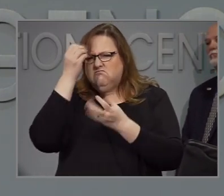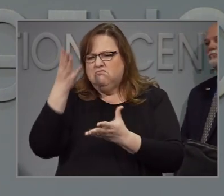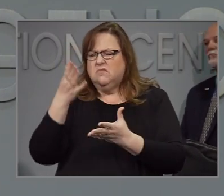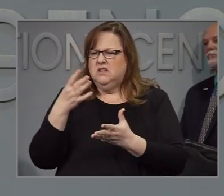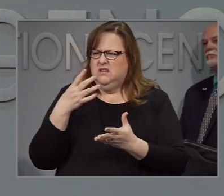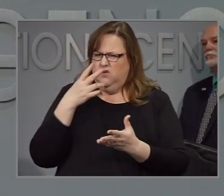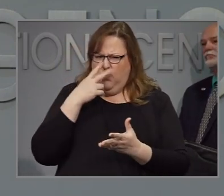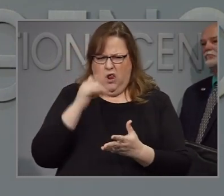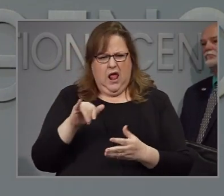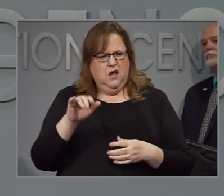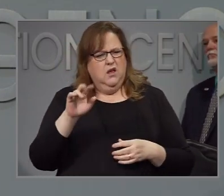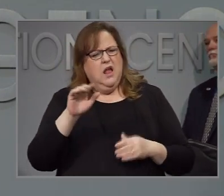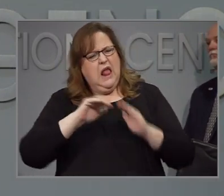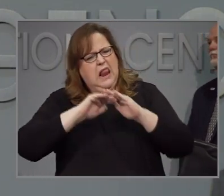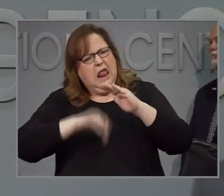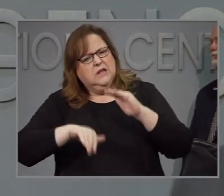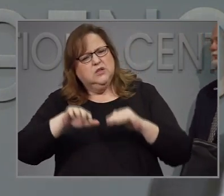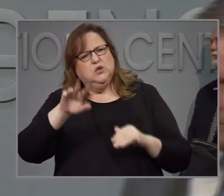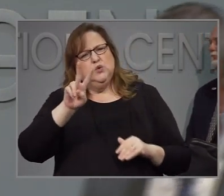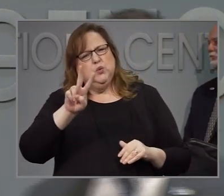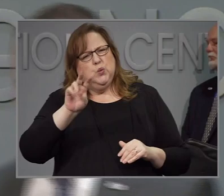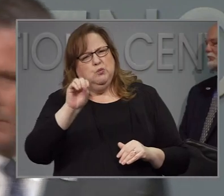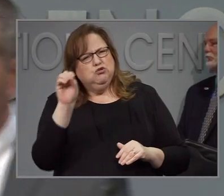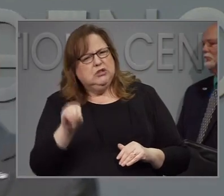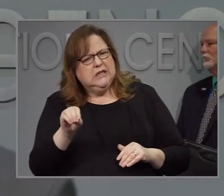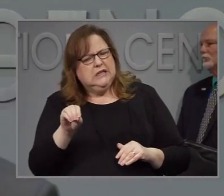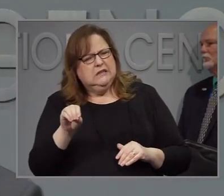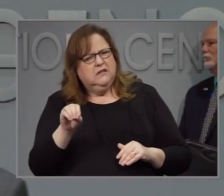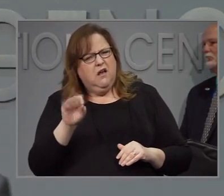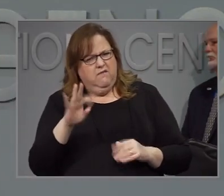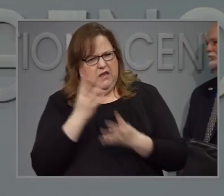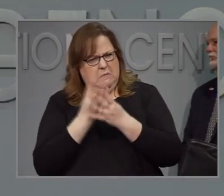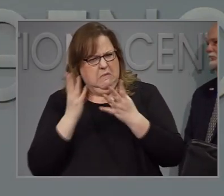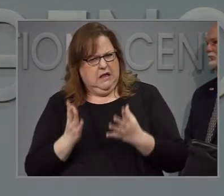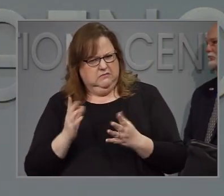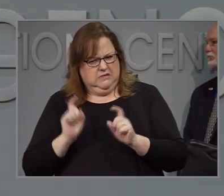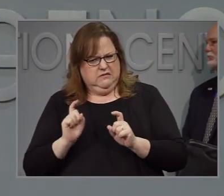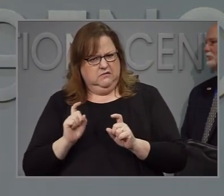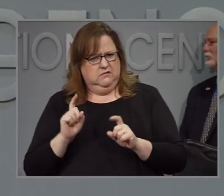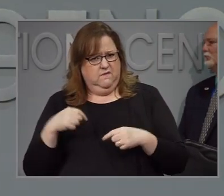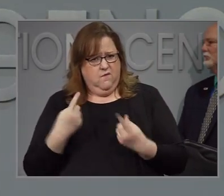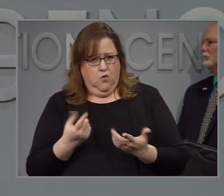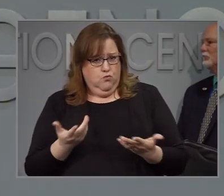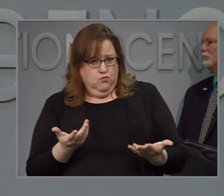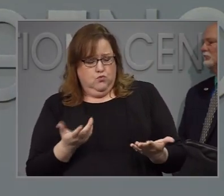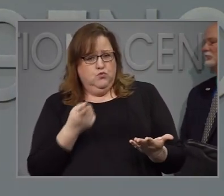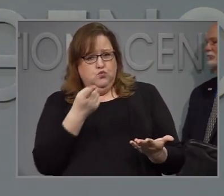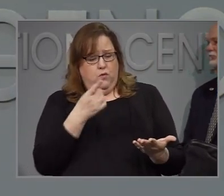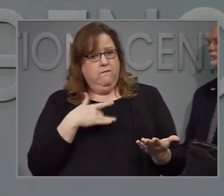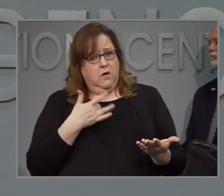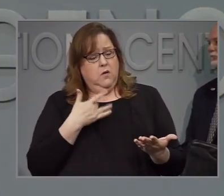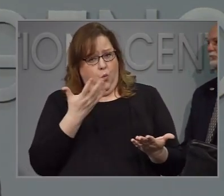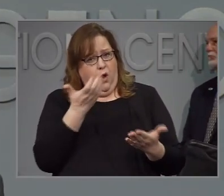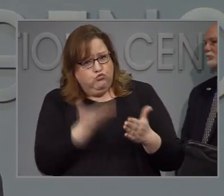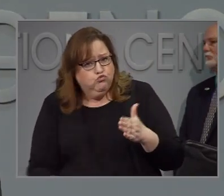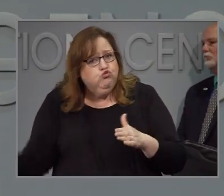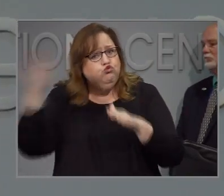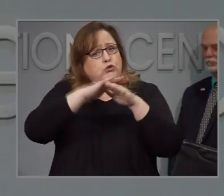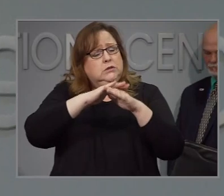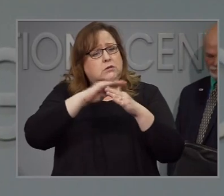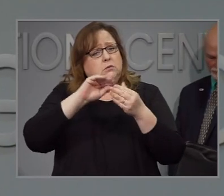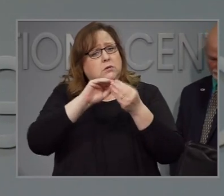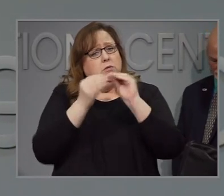so far. Do you see any need to change the regimen so that a significantly